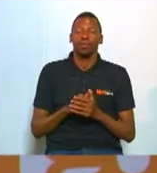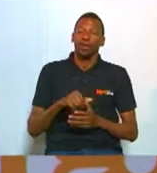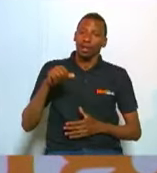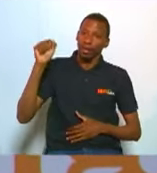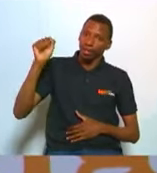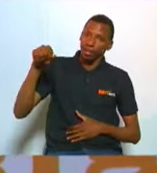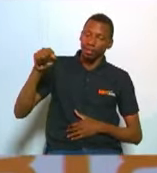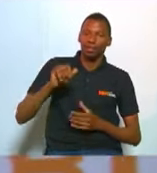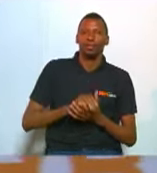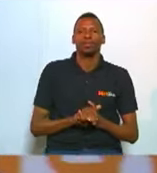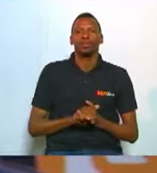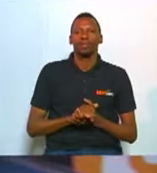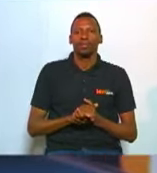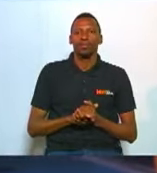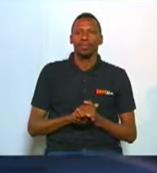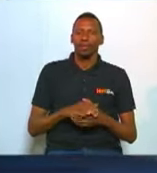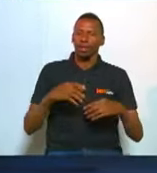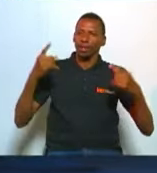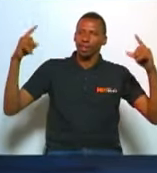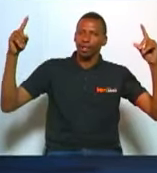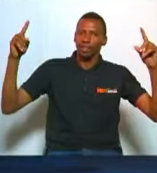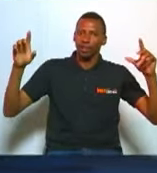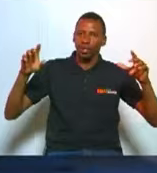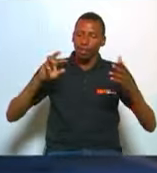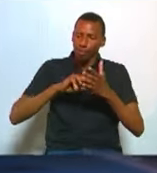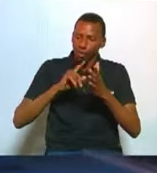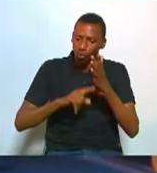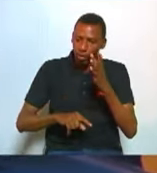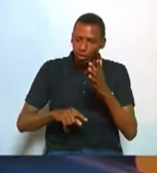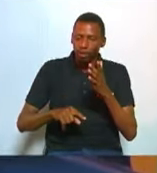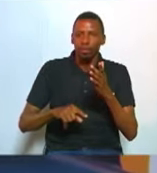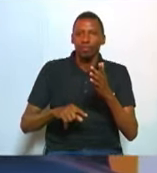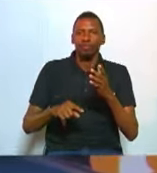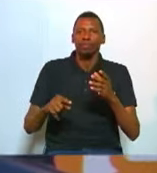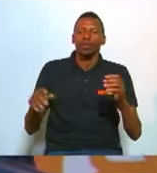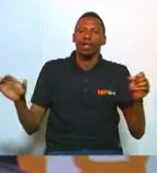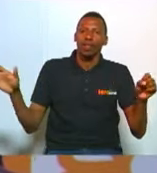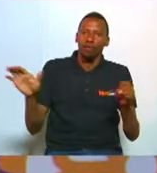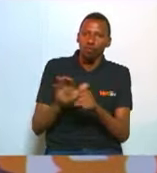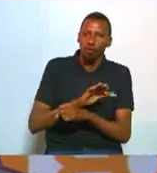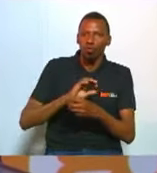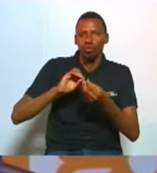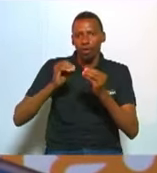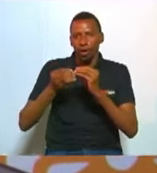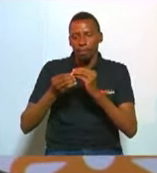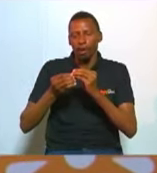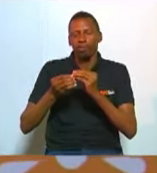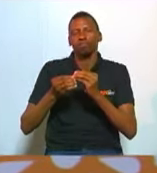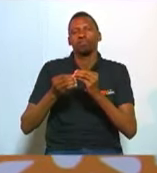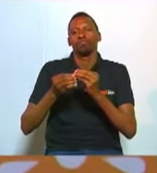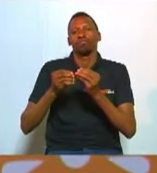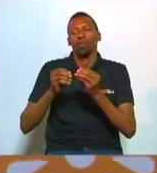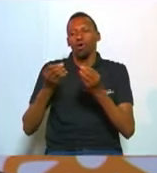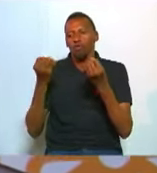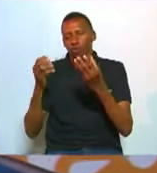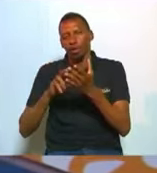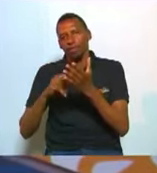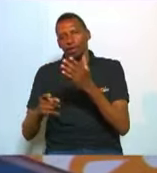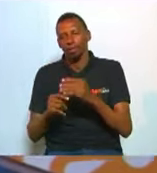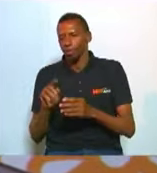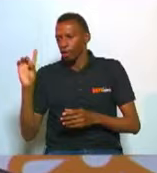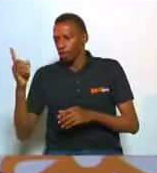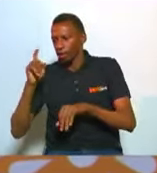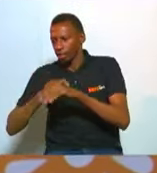Success is the total number of many failures. You will fail the first time, you will